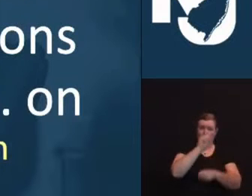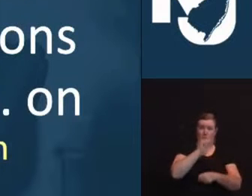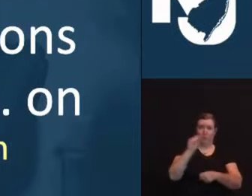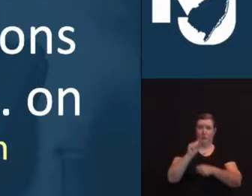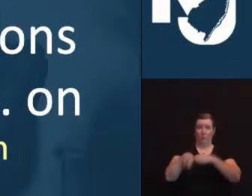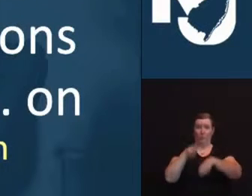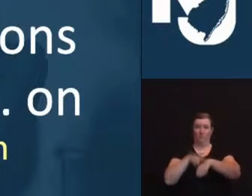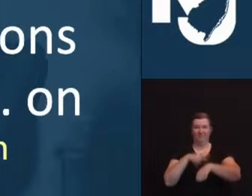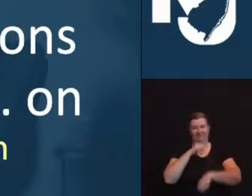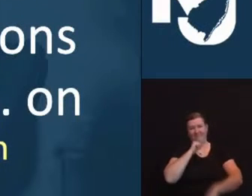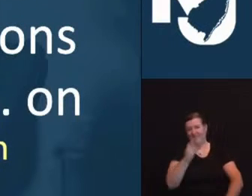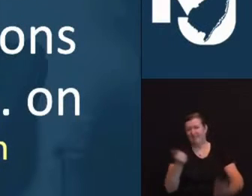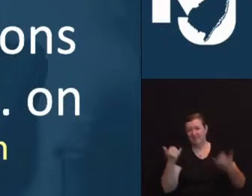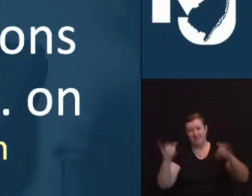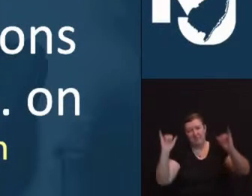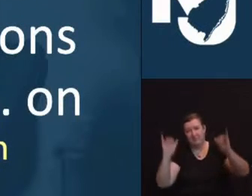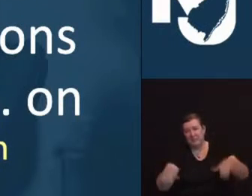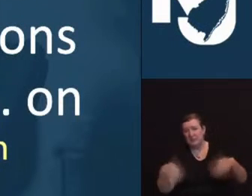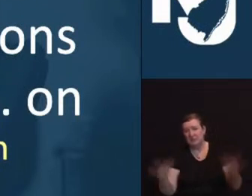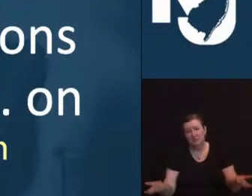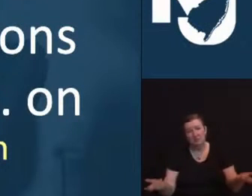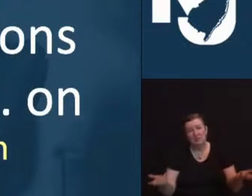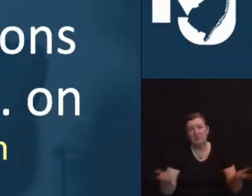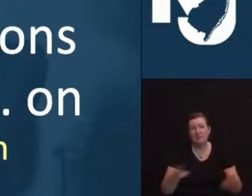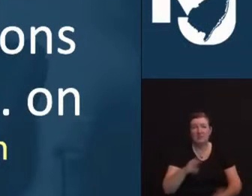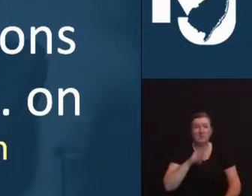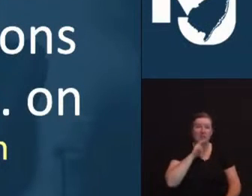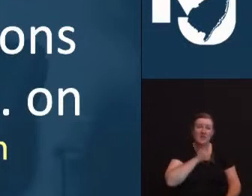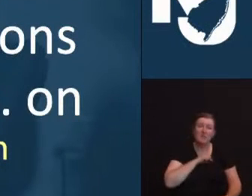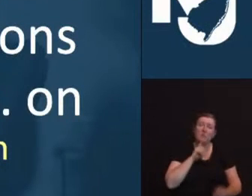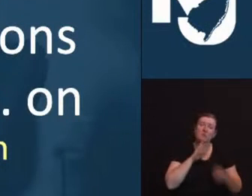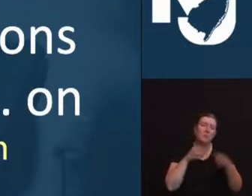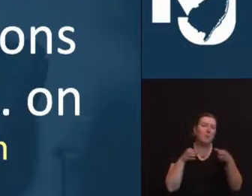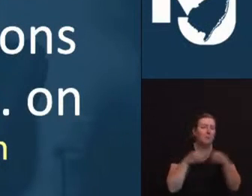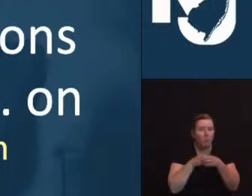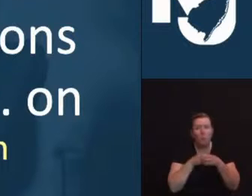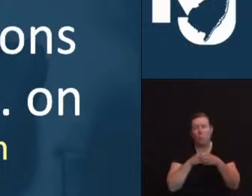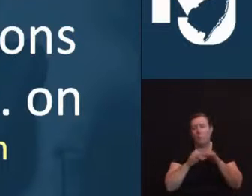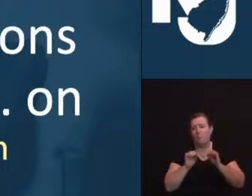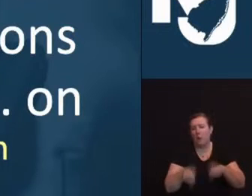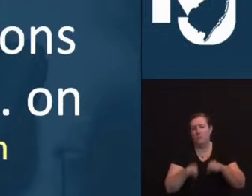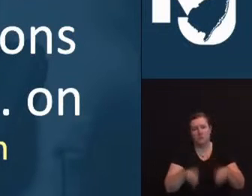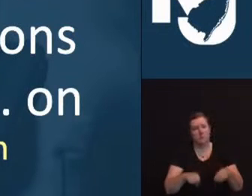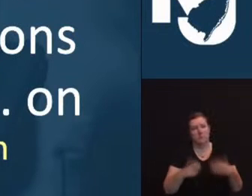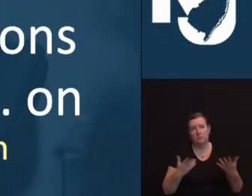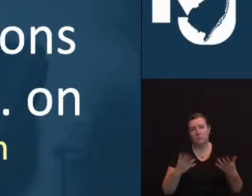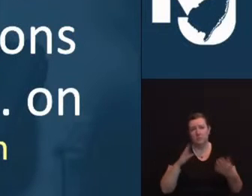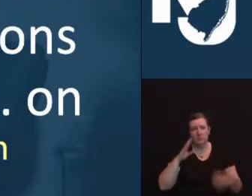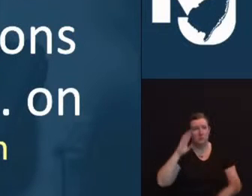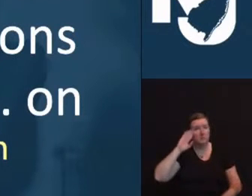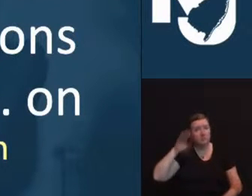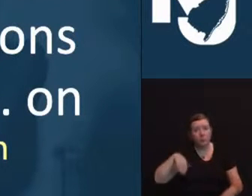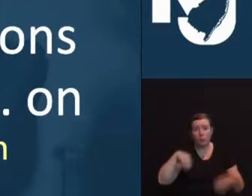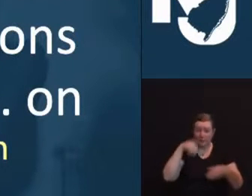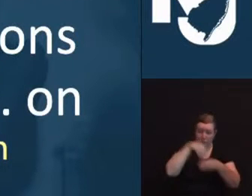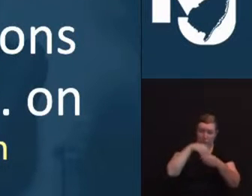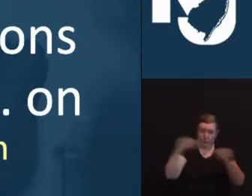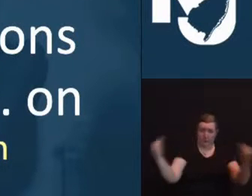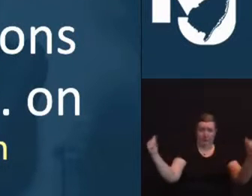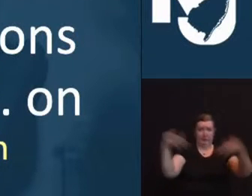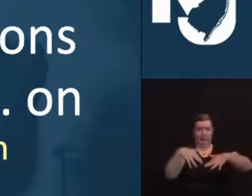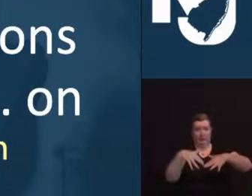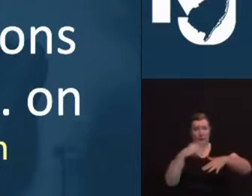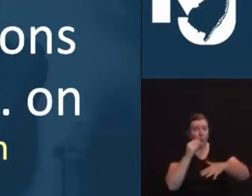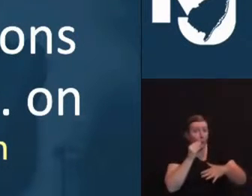plans as small as possible, because we know that indoor gatherings in homes are particularly dangerous places for COVID-19 to